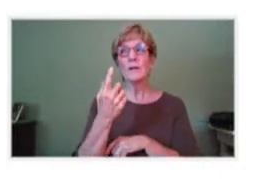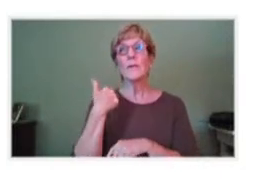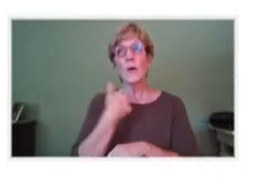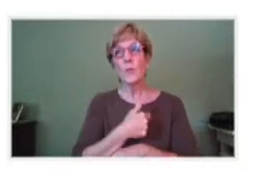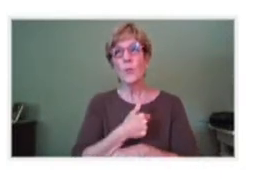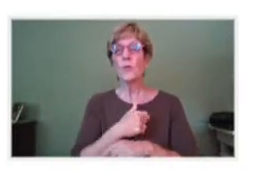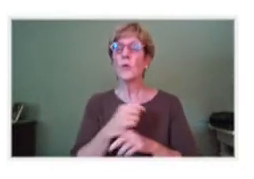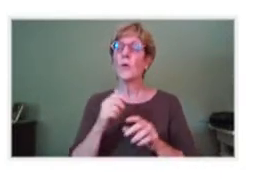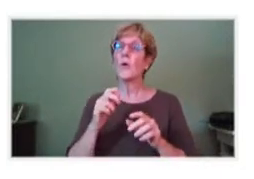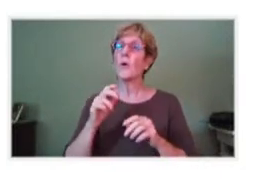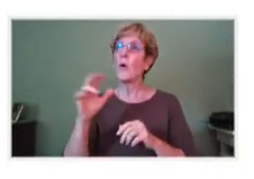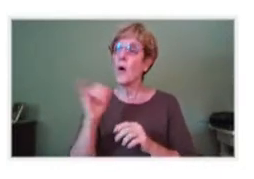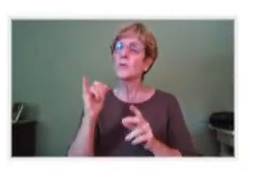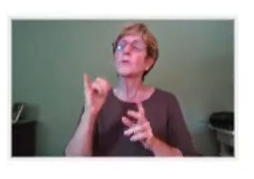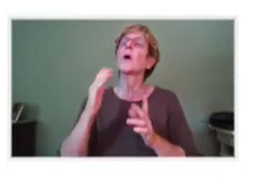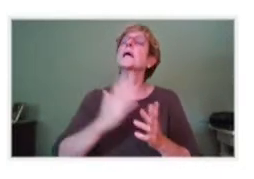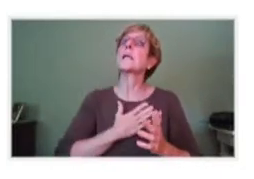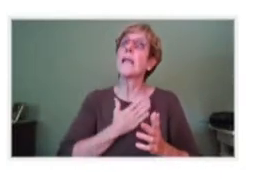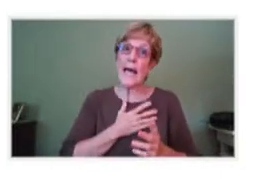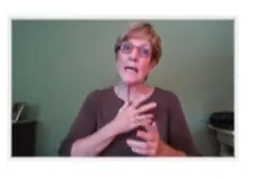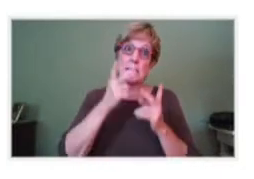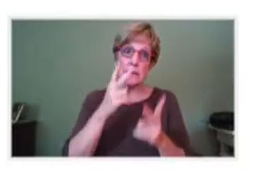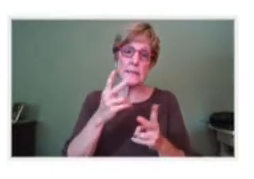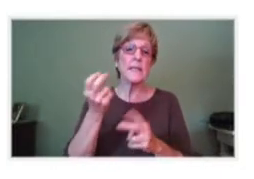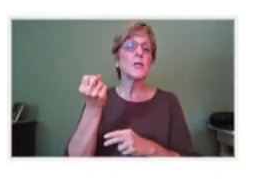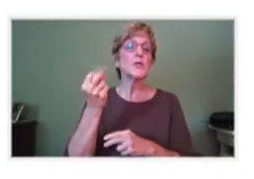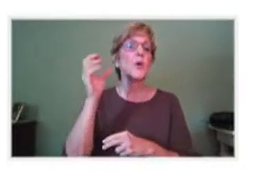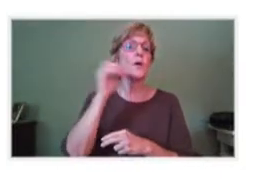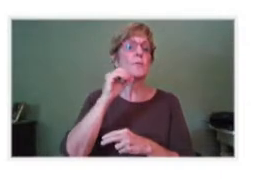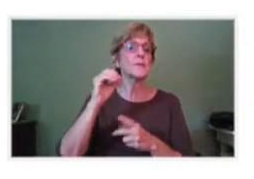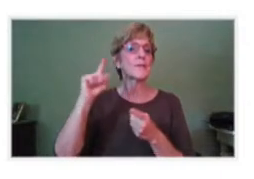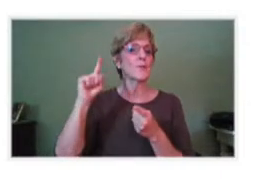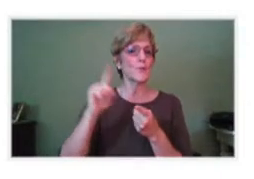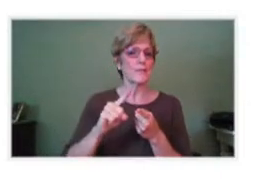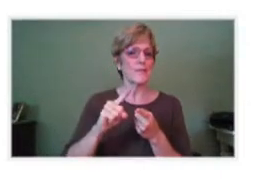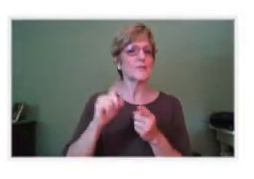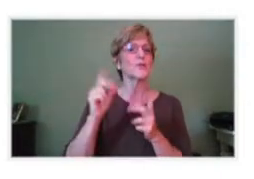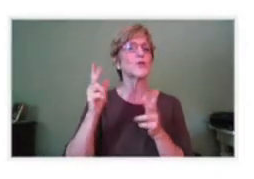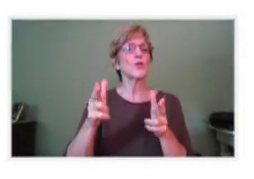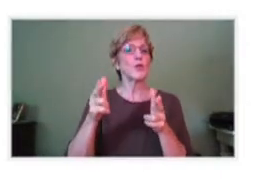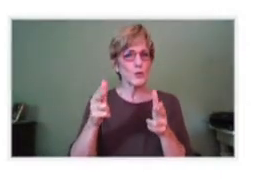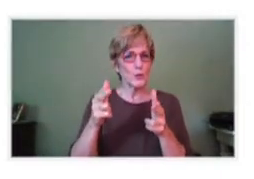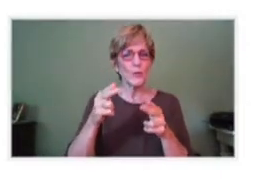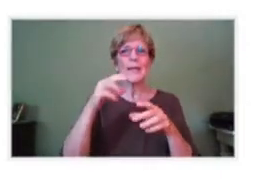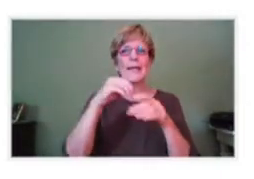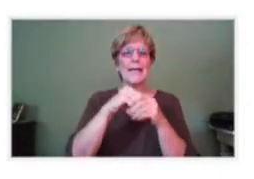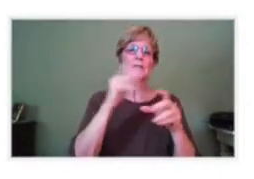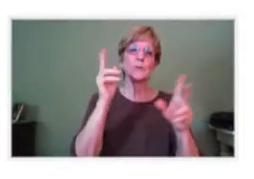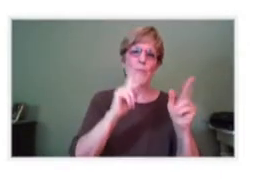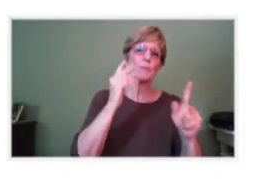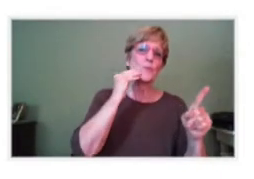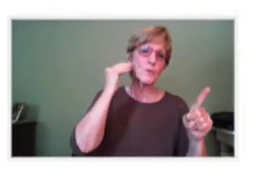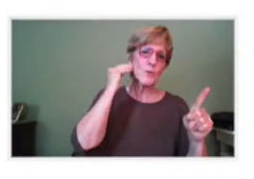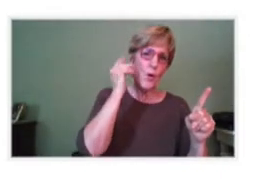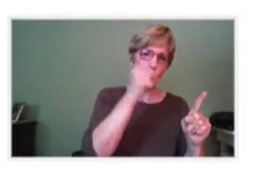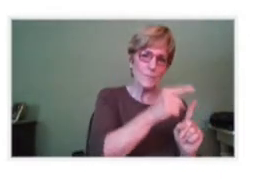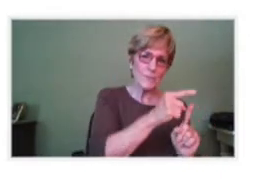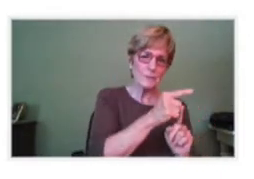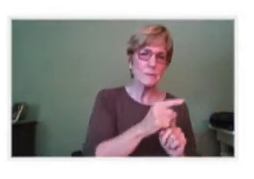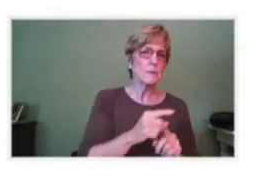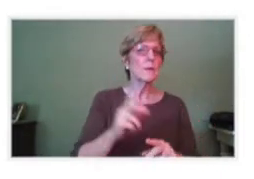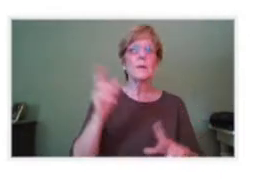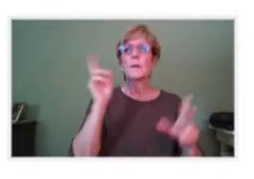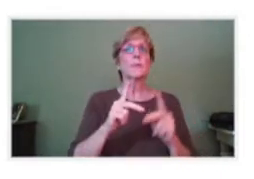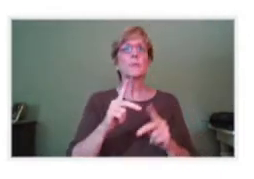also glad to see is a 12% reduction in shooting in the occupied dwellings, which is where people just go into shoot